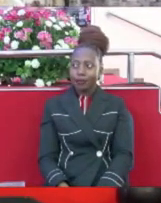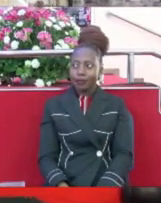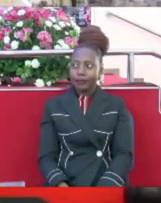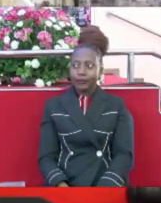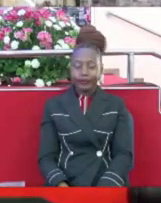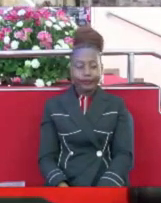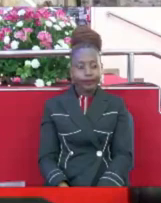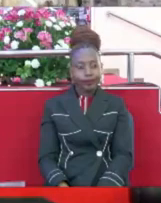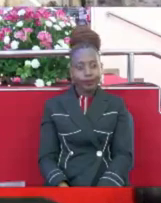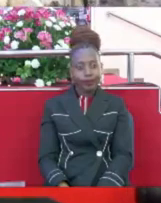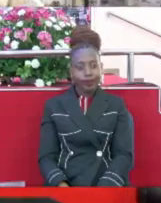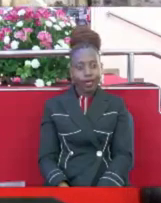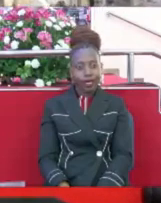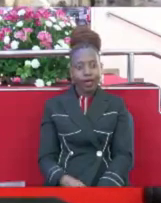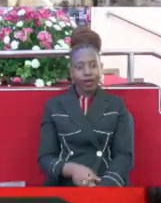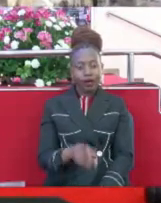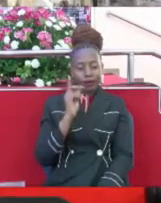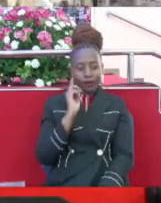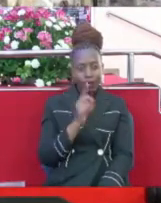You were hot for the Lord Jesus